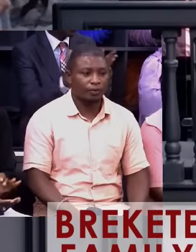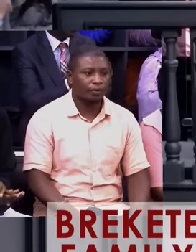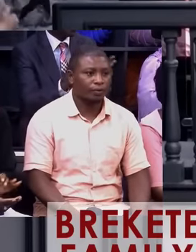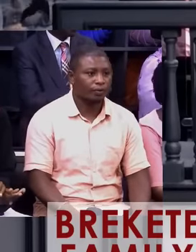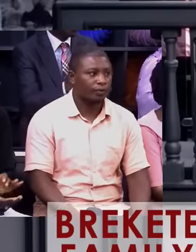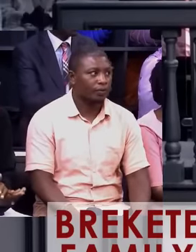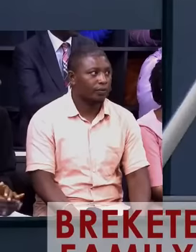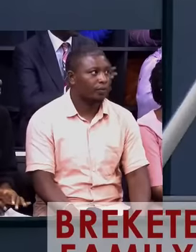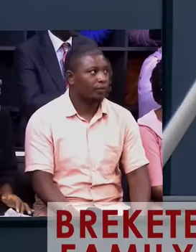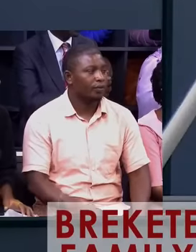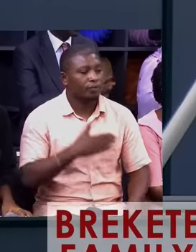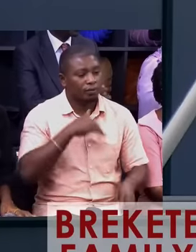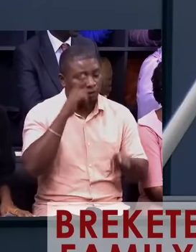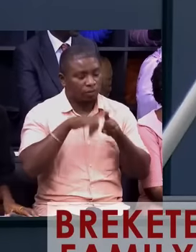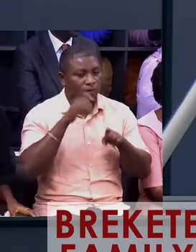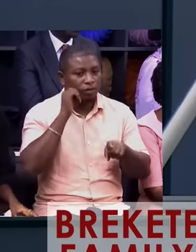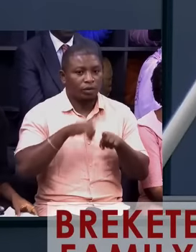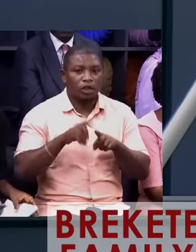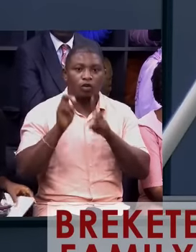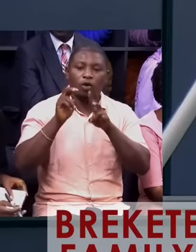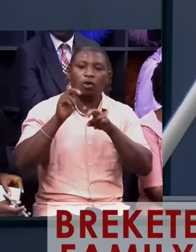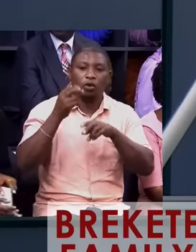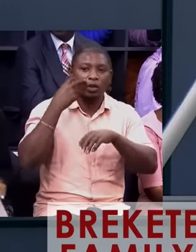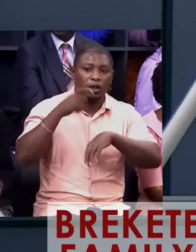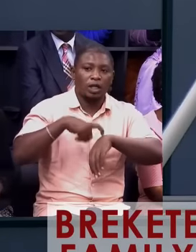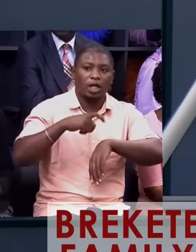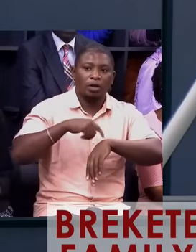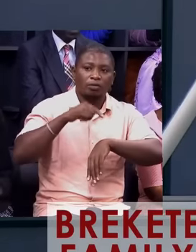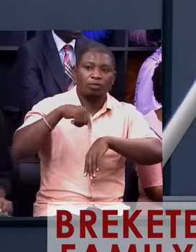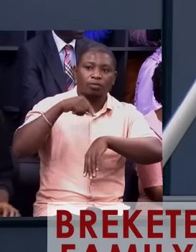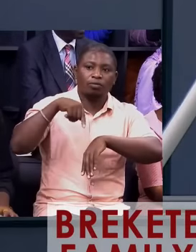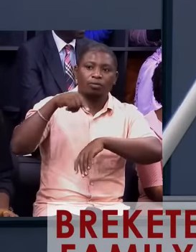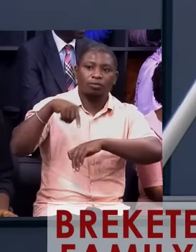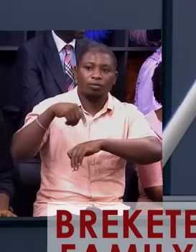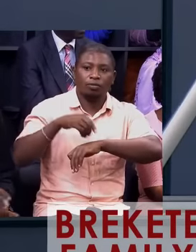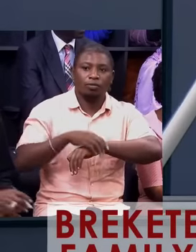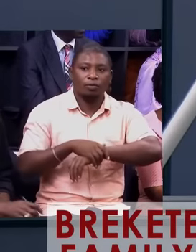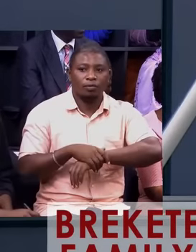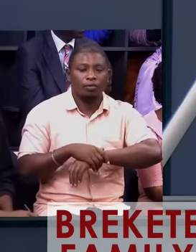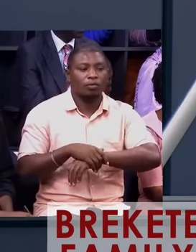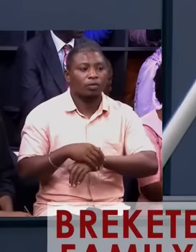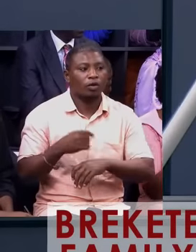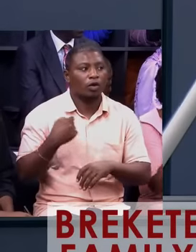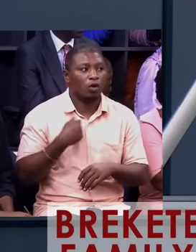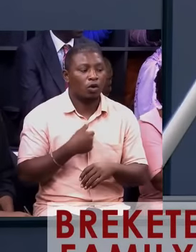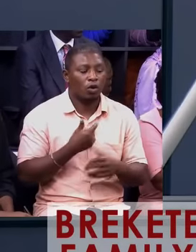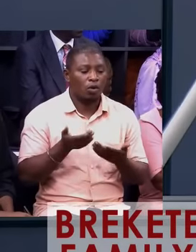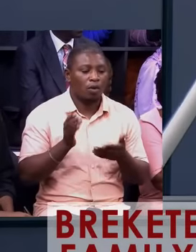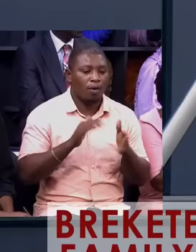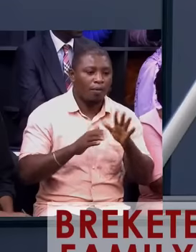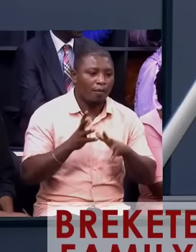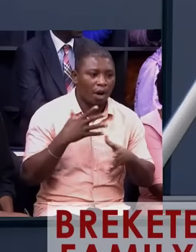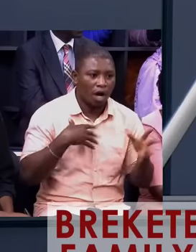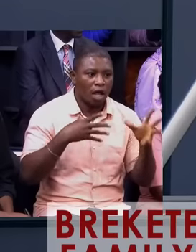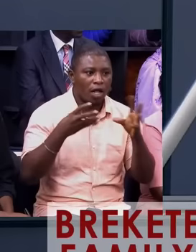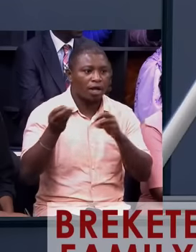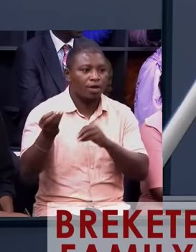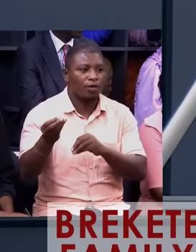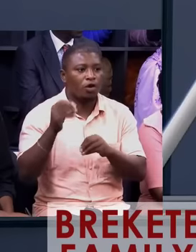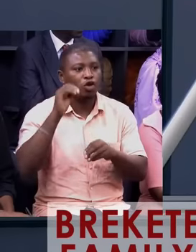her my brothers my sisters if look give us sign signal